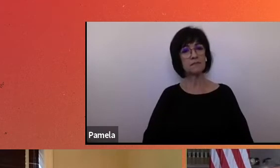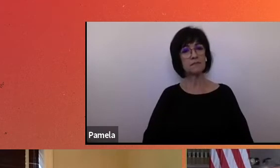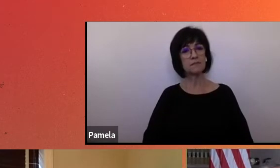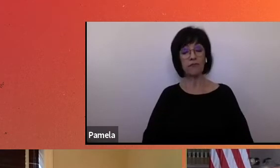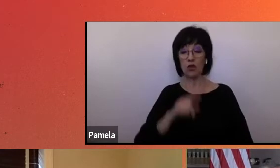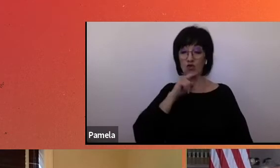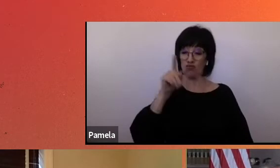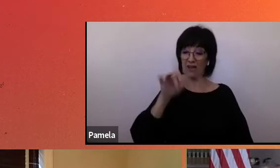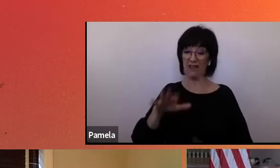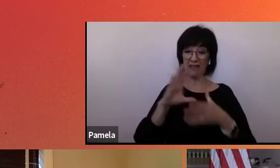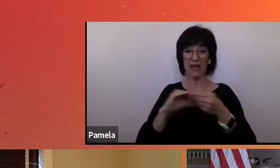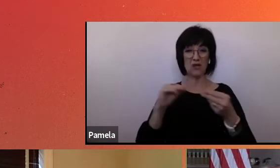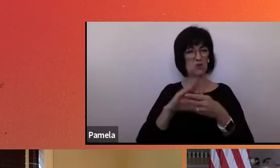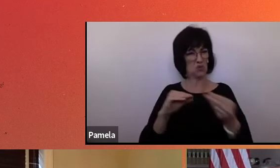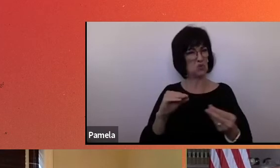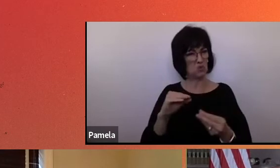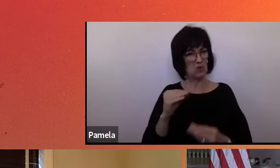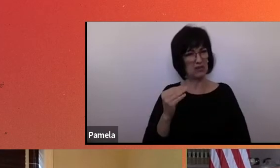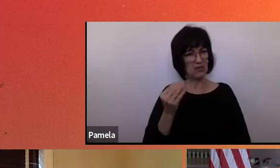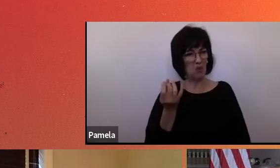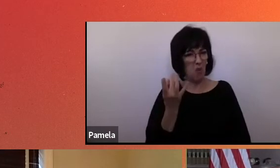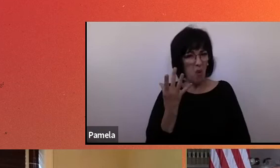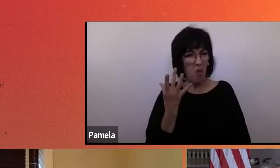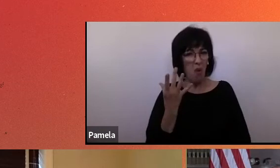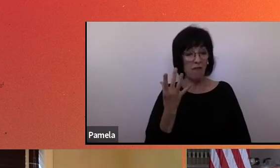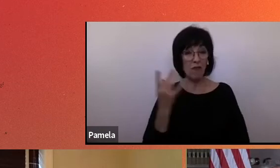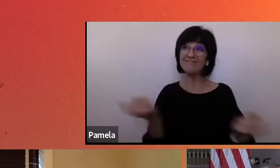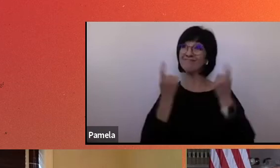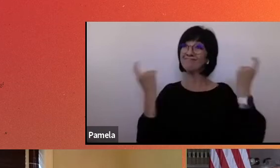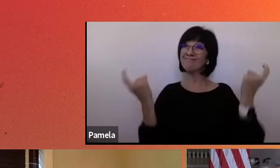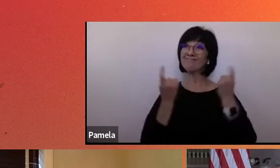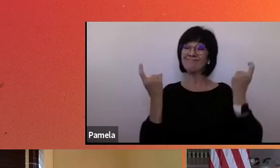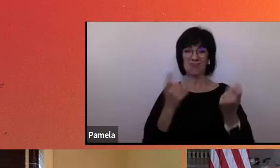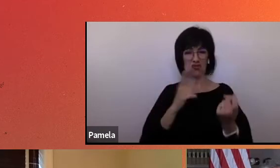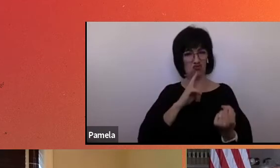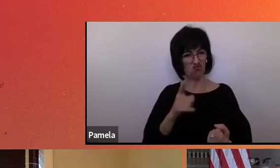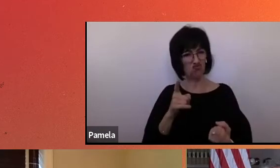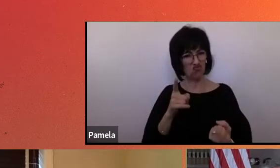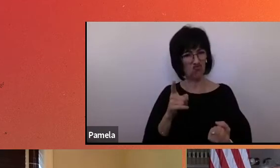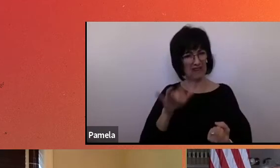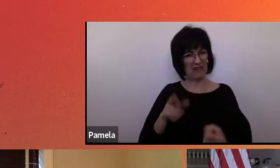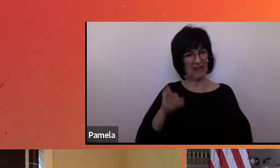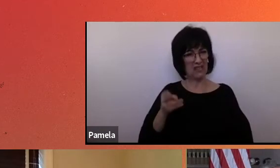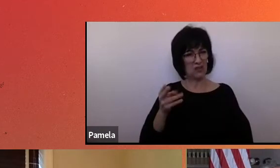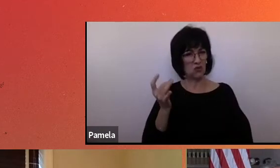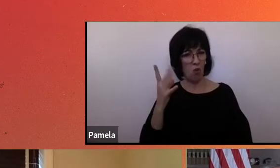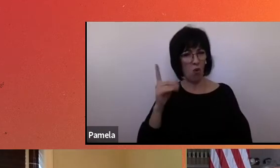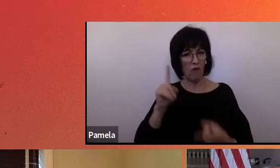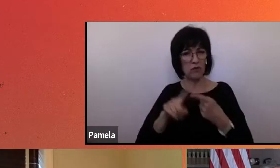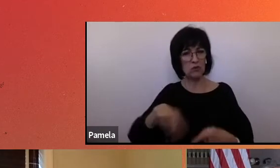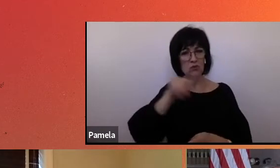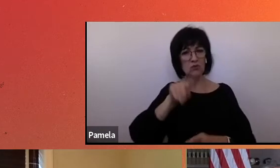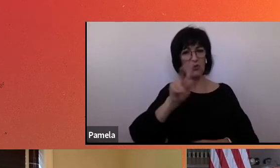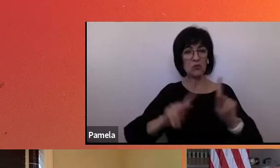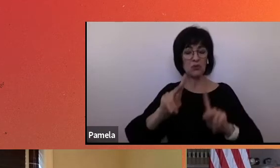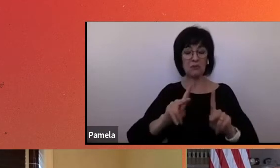As definitely both as someone who is a historian and someone who's a Black American and a